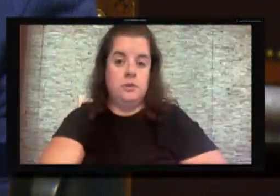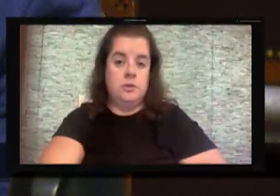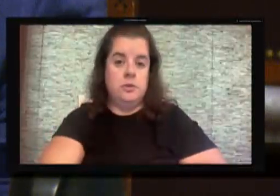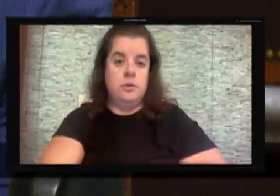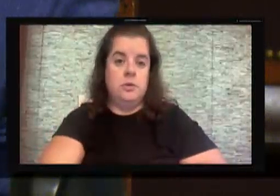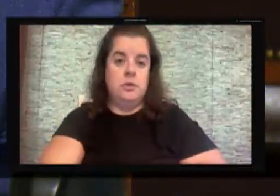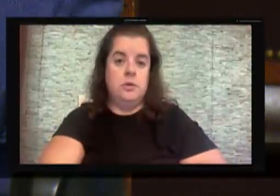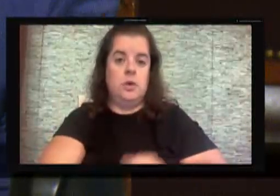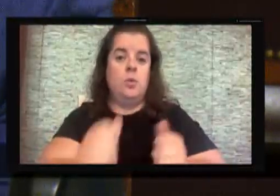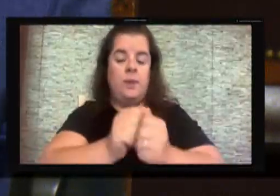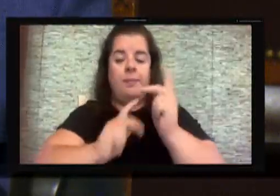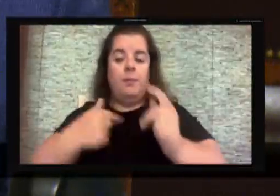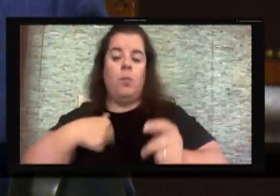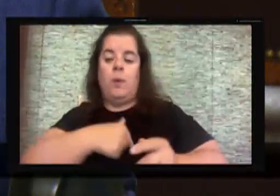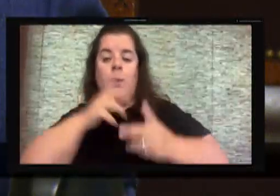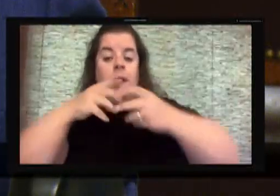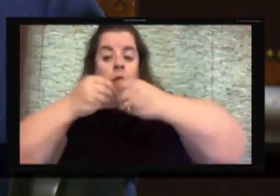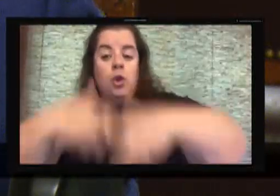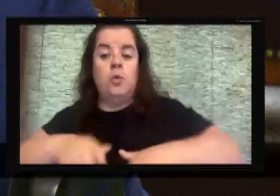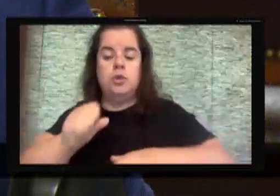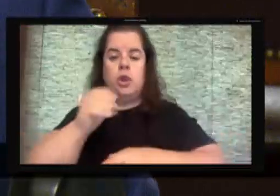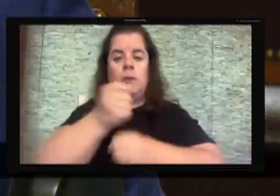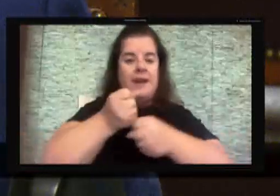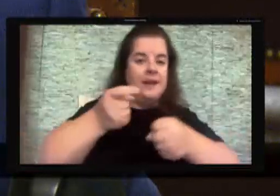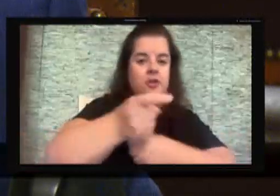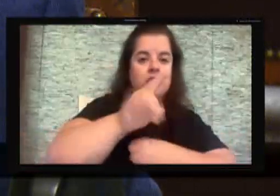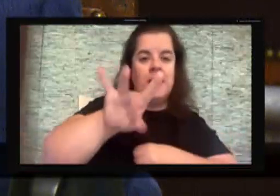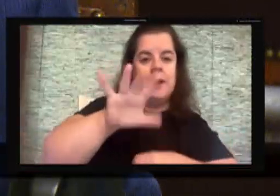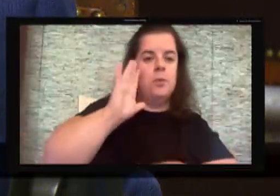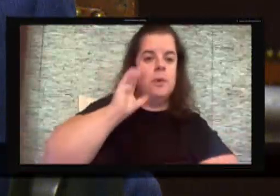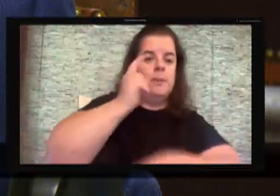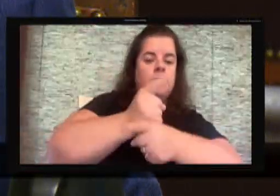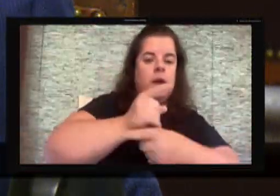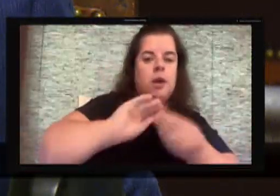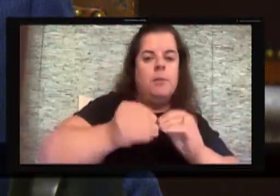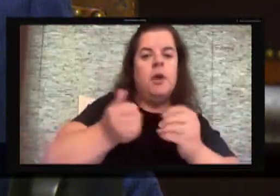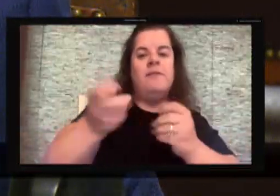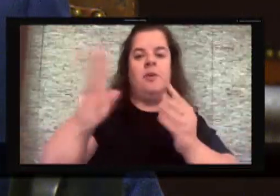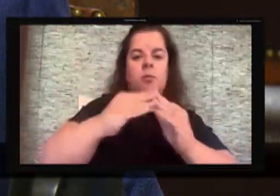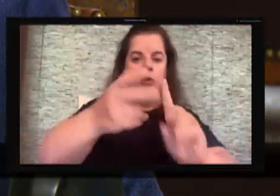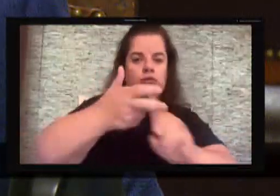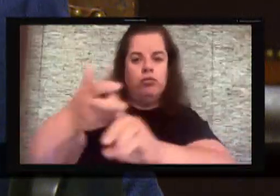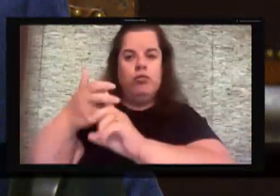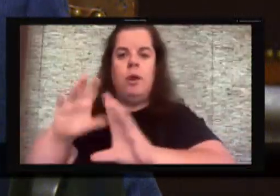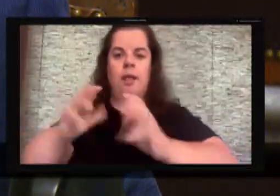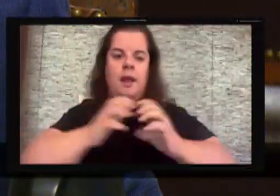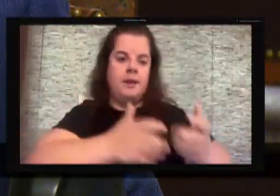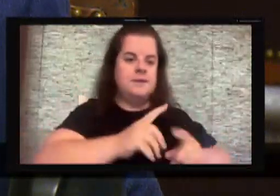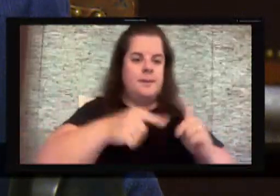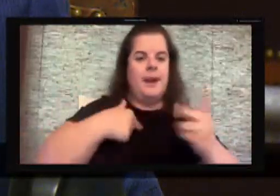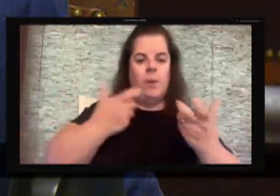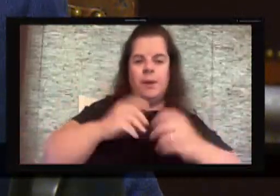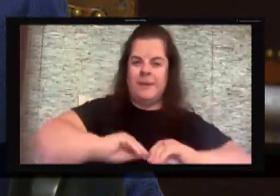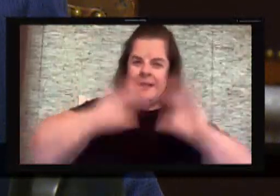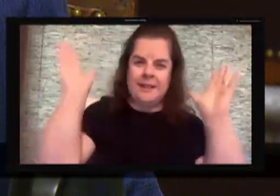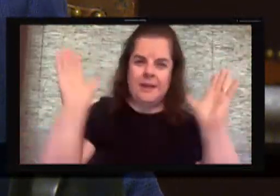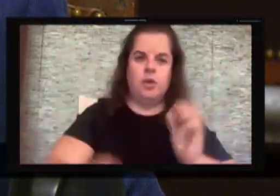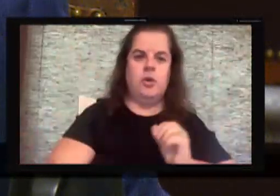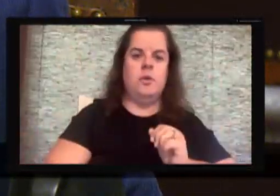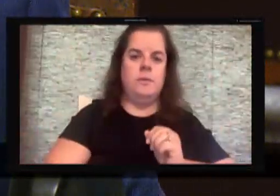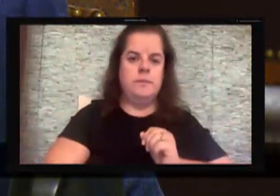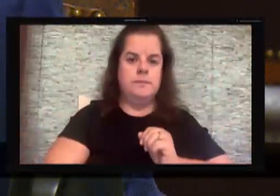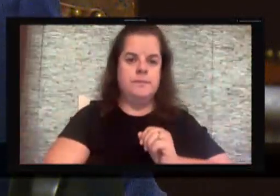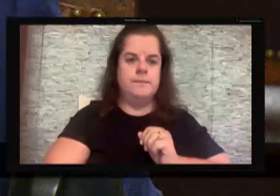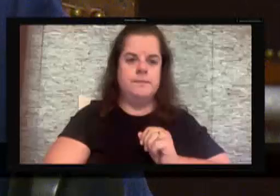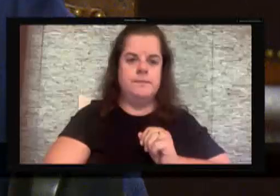So next year, 800 hopefully will be the right number with a couple more recruitment classes. But I just want to make that clear to